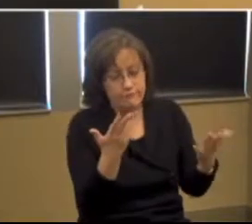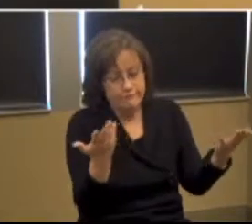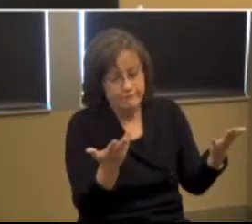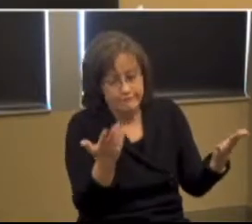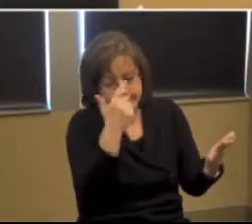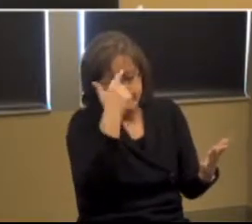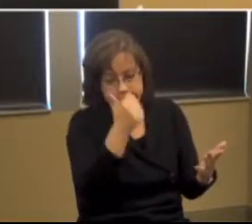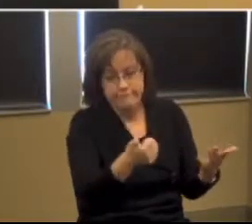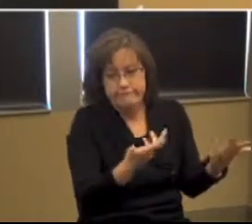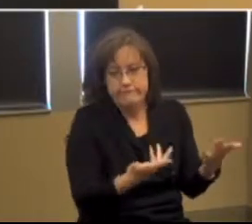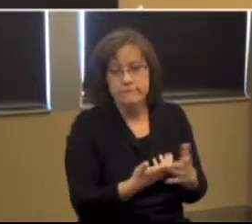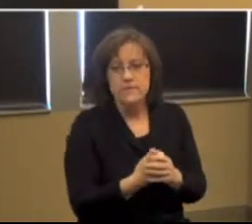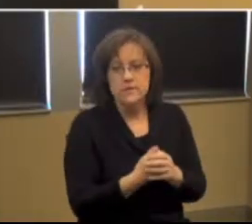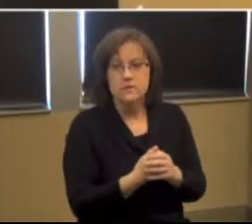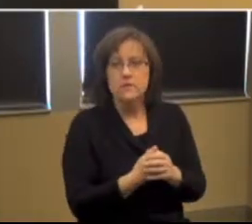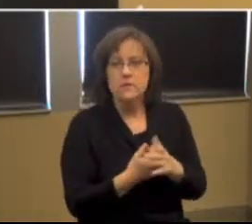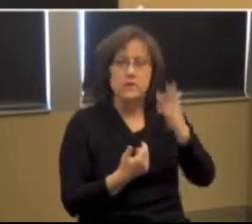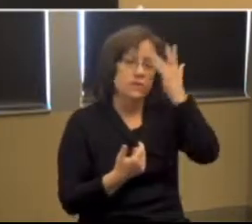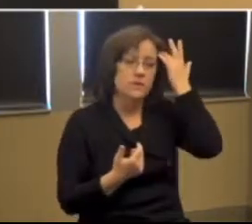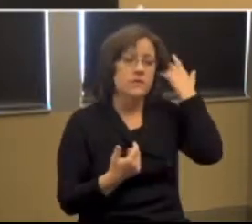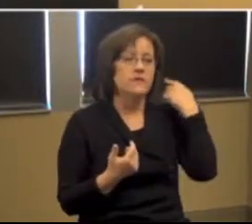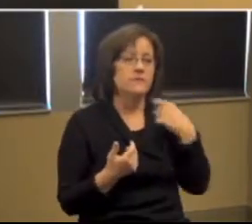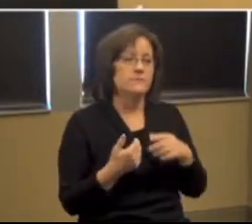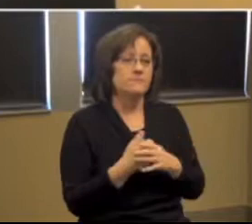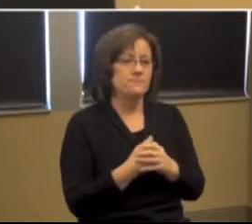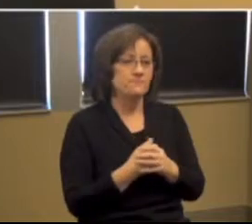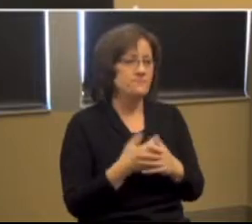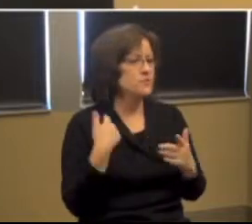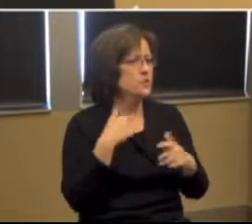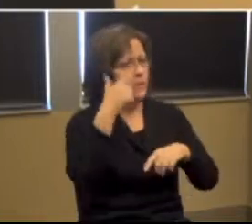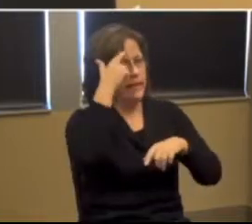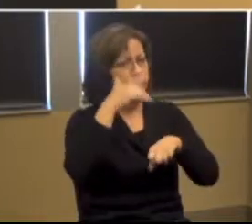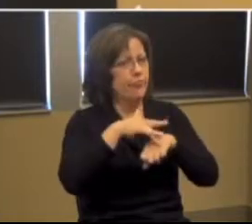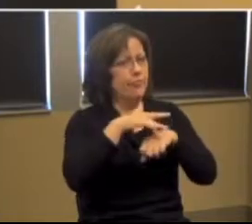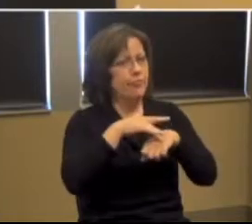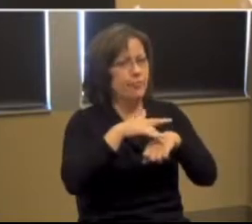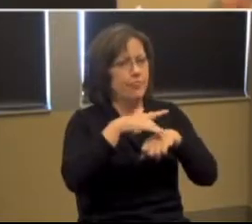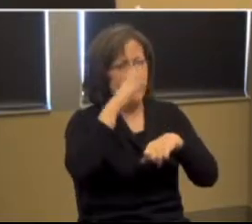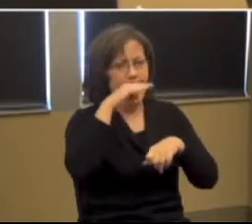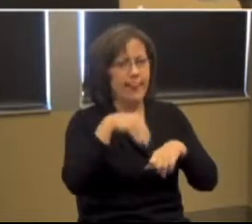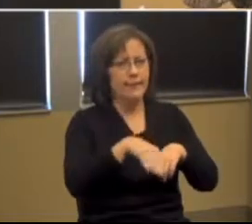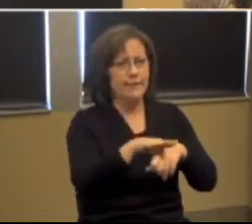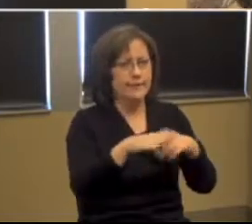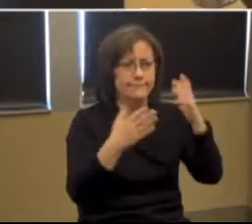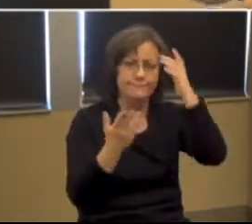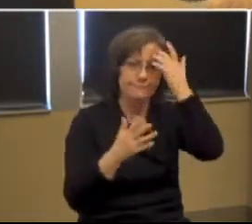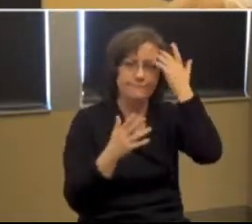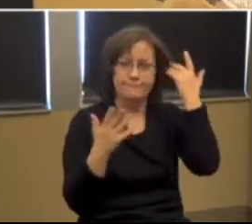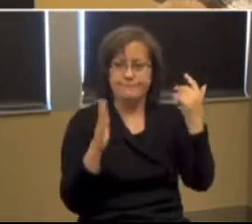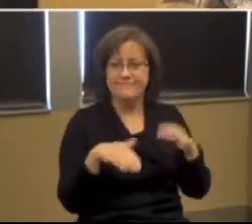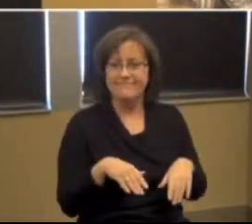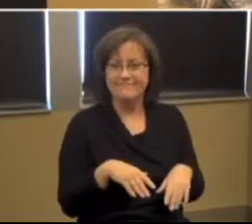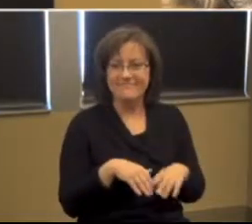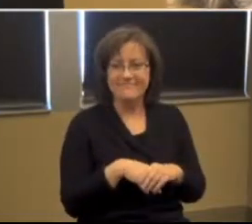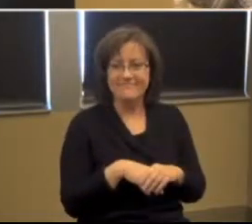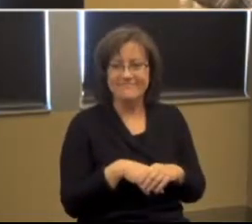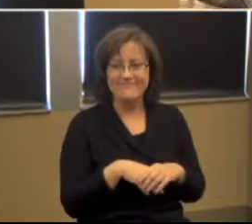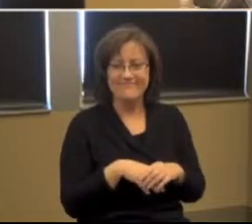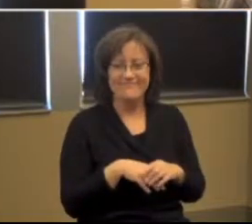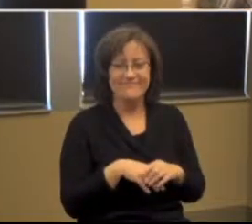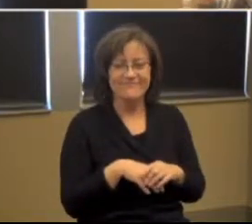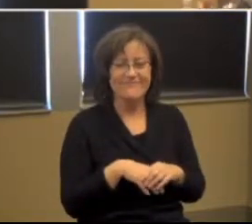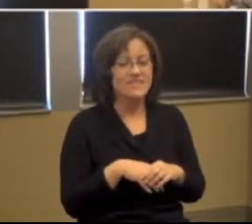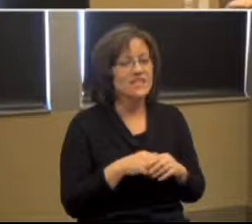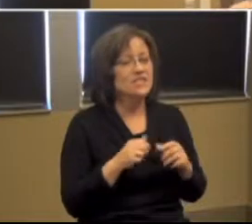I better move us. We're gonna get stuck. Let's go on. We're gonna get stuck on the elephant. So here are some examples. You can do that. And it room. also depends on what